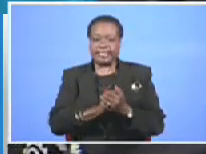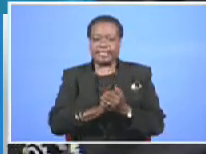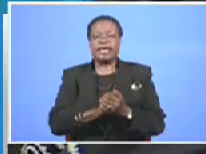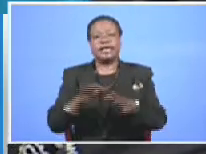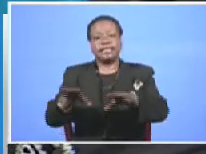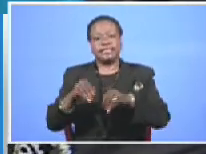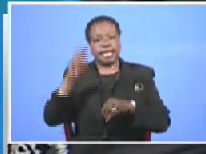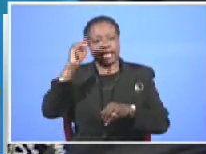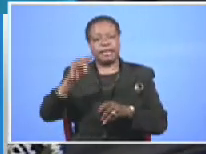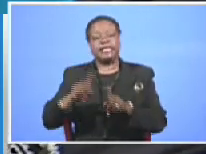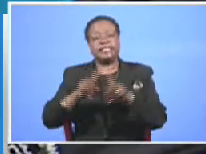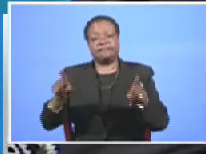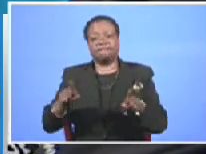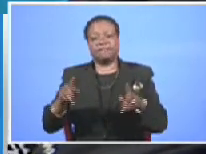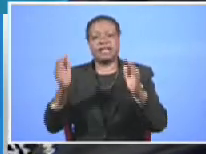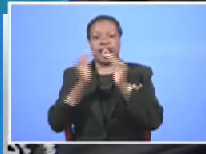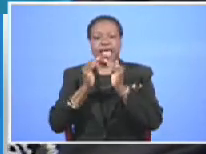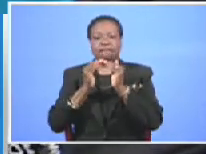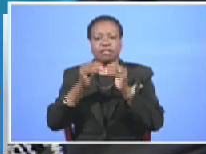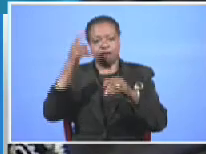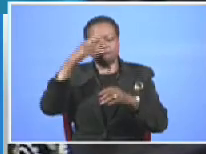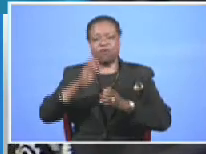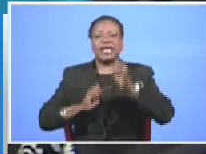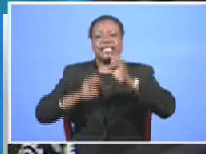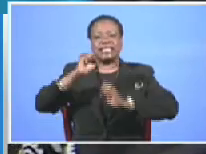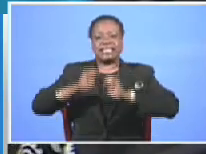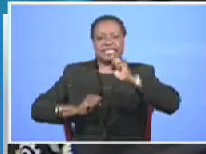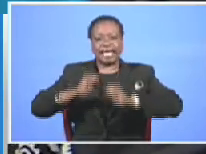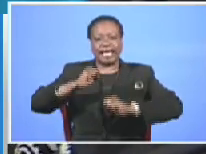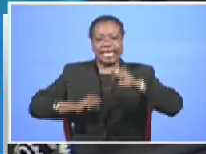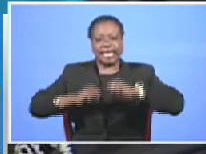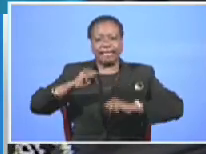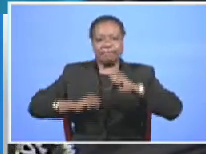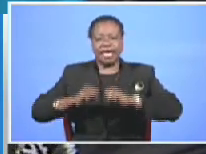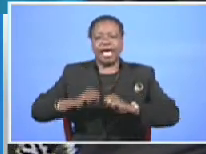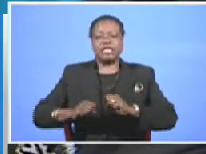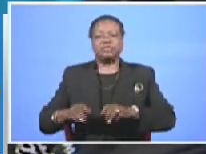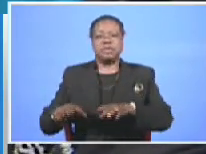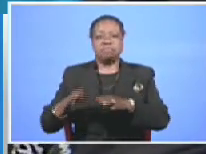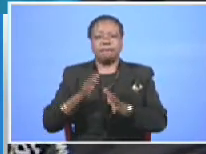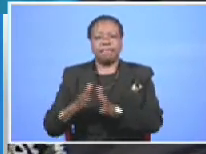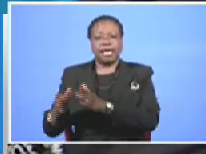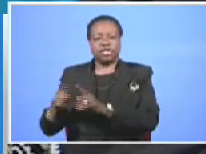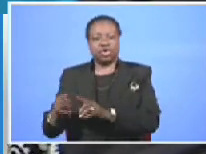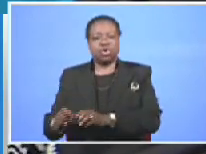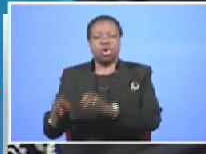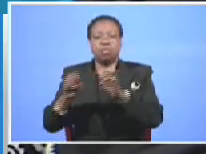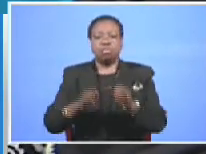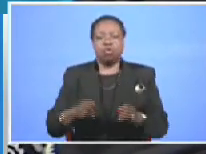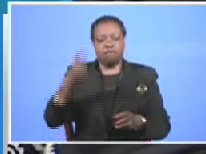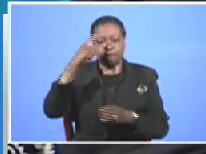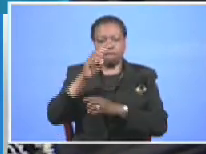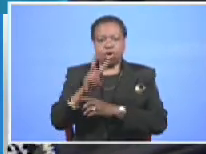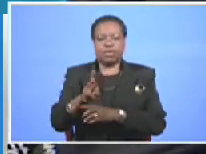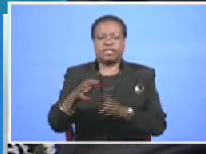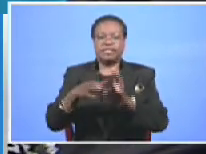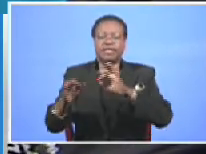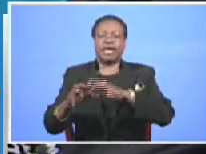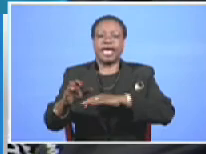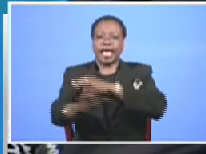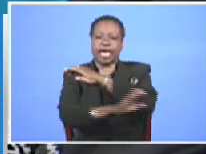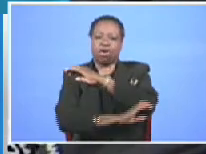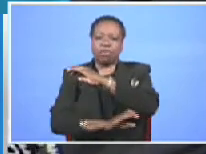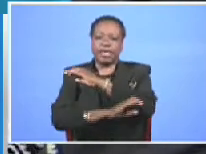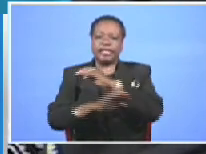different levels in the sport of cycling as we prepare to move forward in the Caribbean Championship and the different